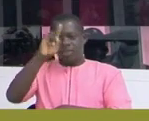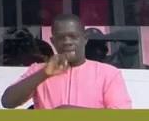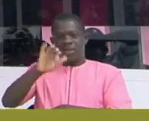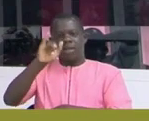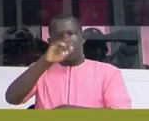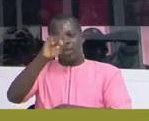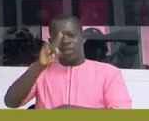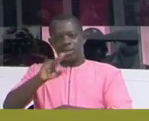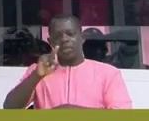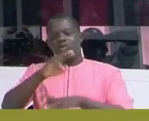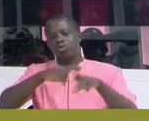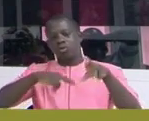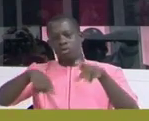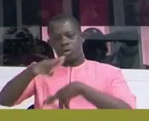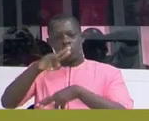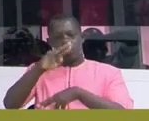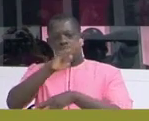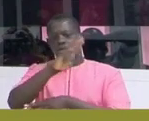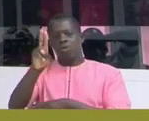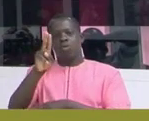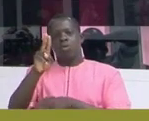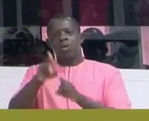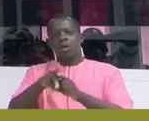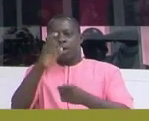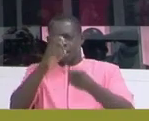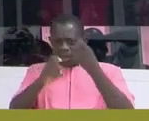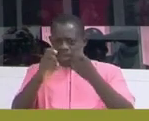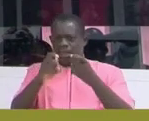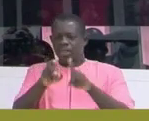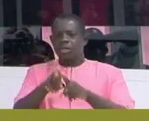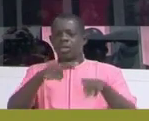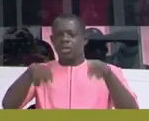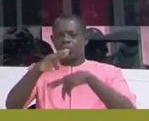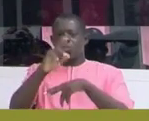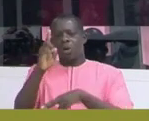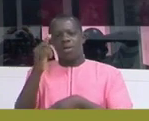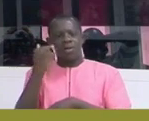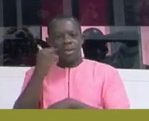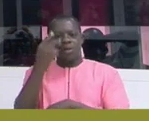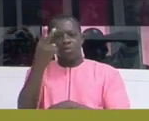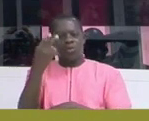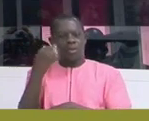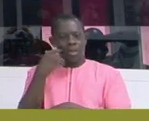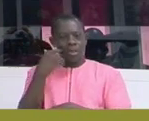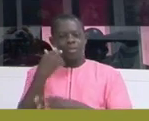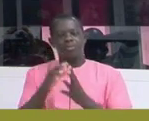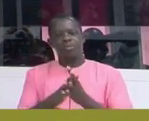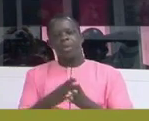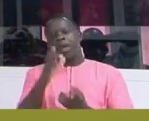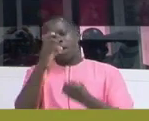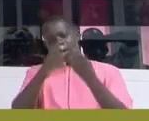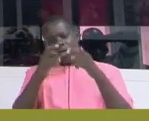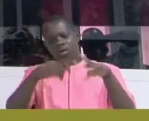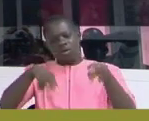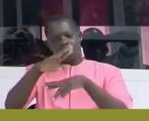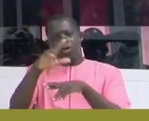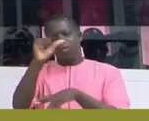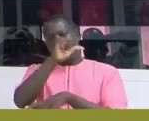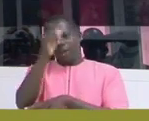did not return that day. We returned one day, two